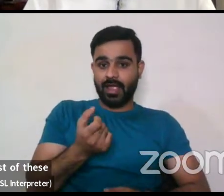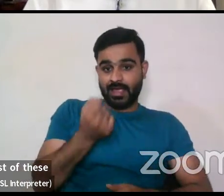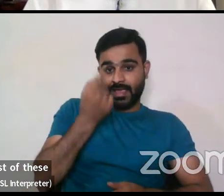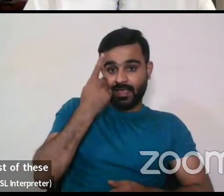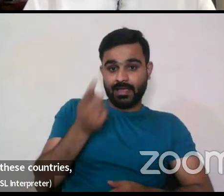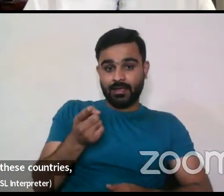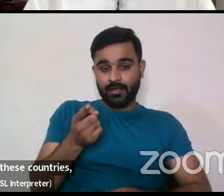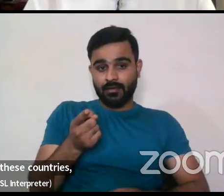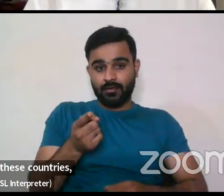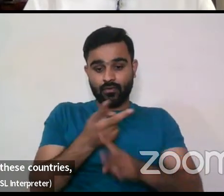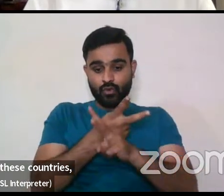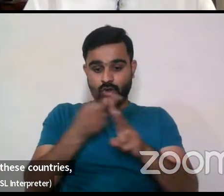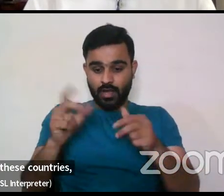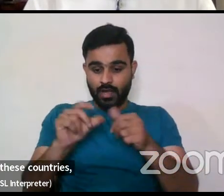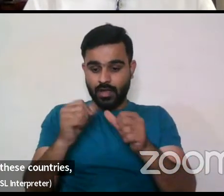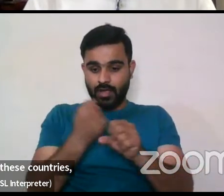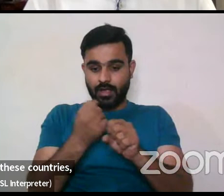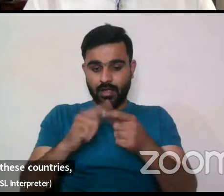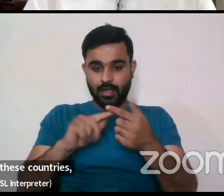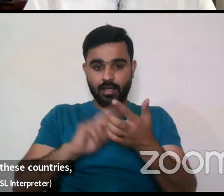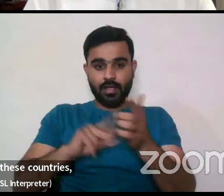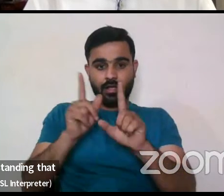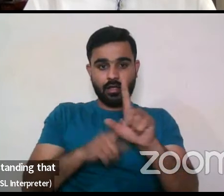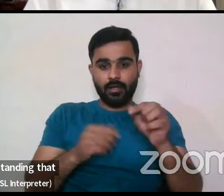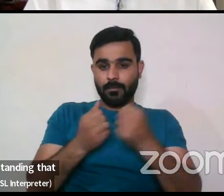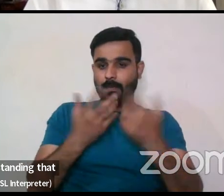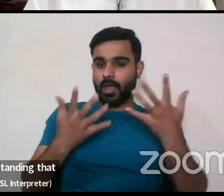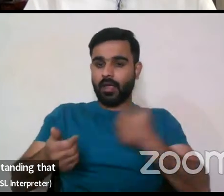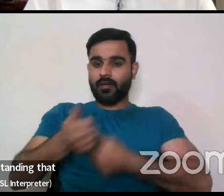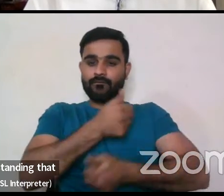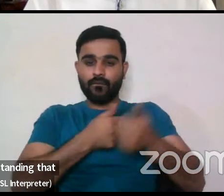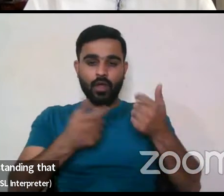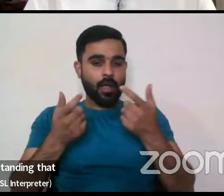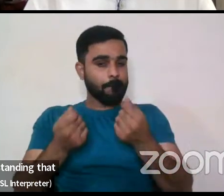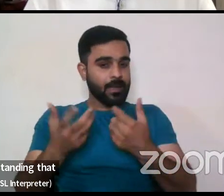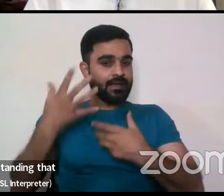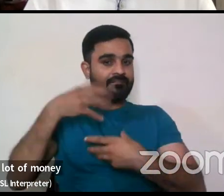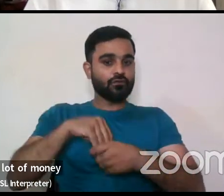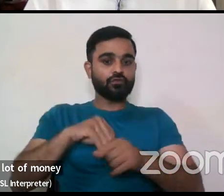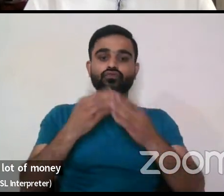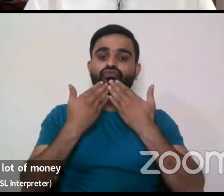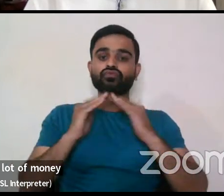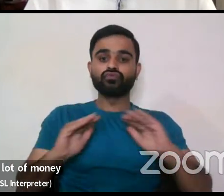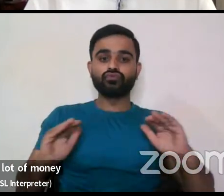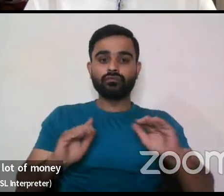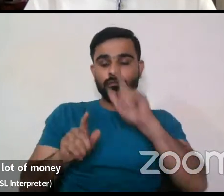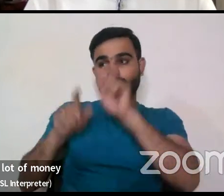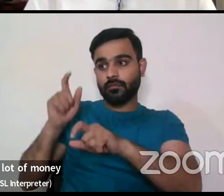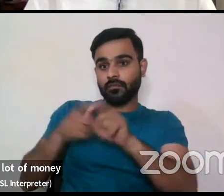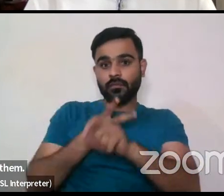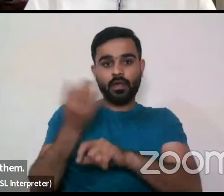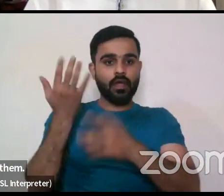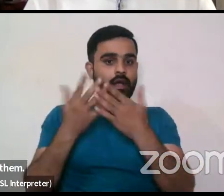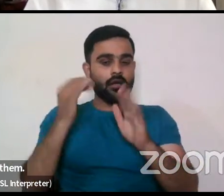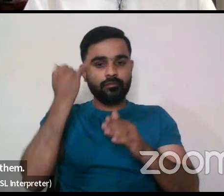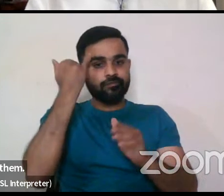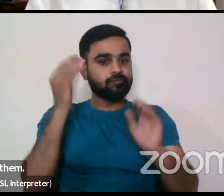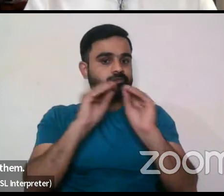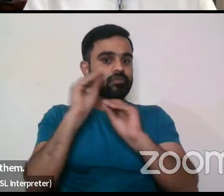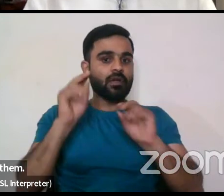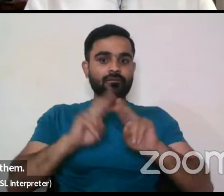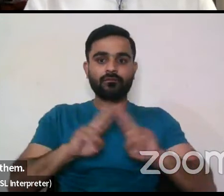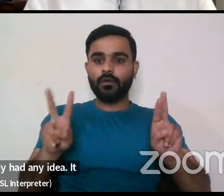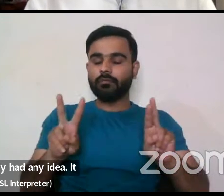that multilateral agencies are spending a lot of money taking competition laws to them. So what's happening? Nobody had any idea. It was